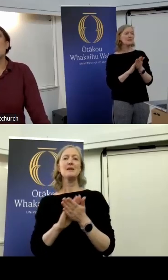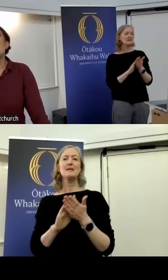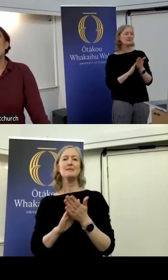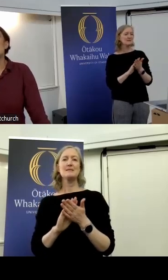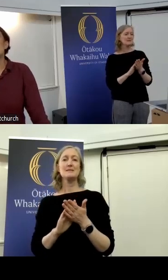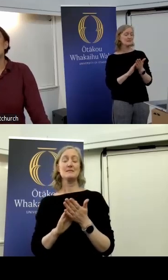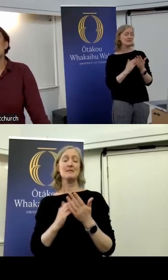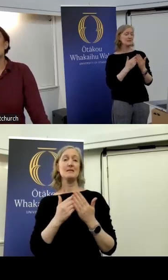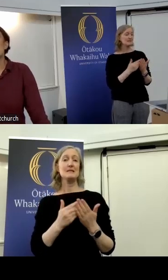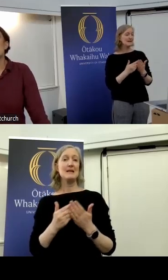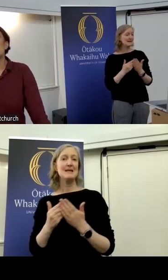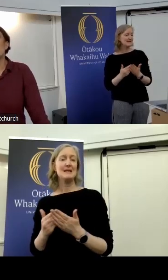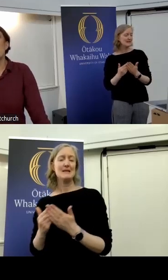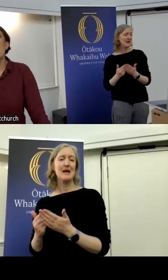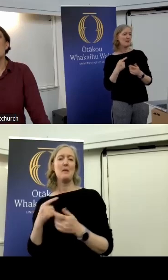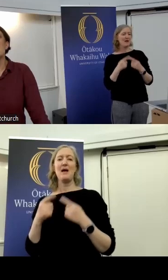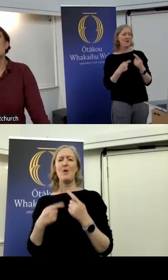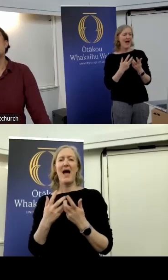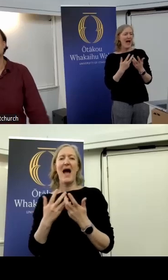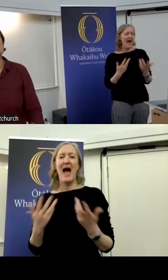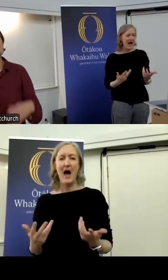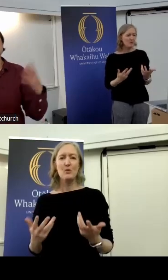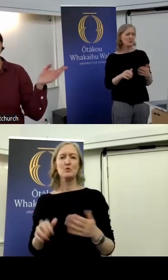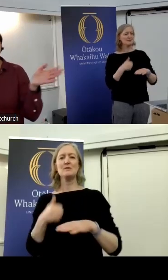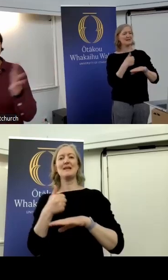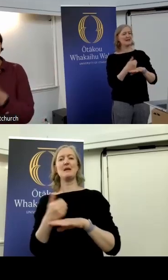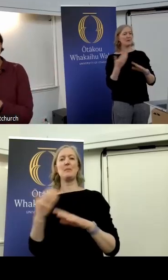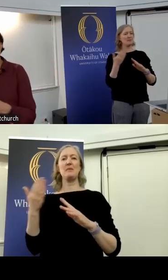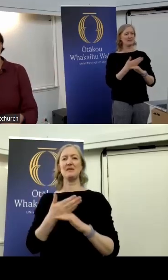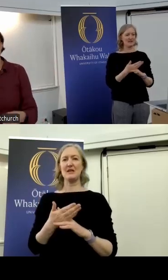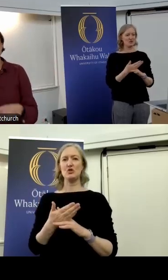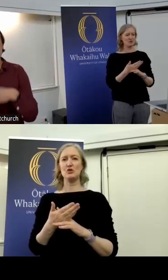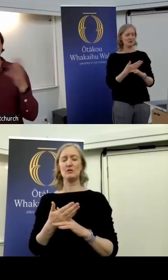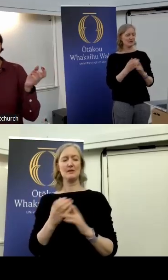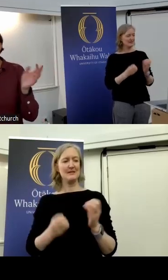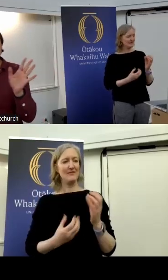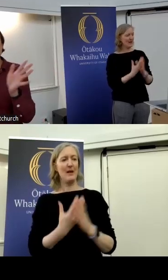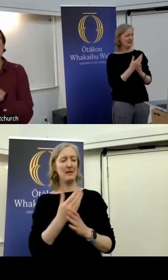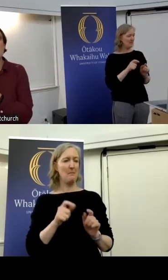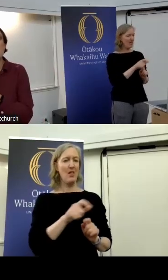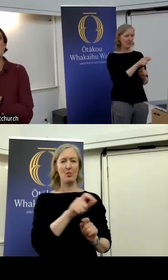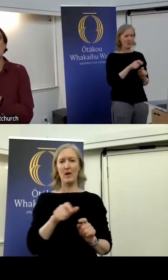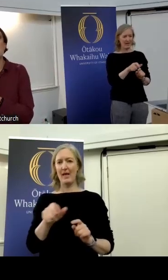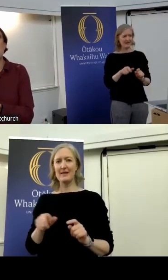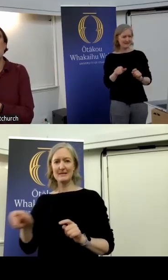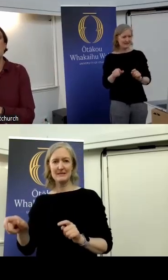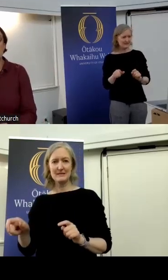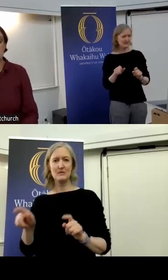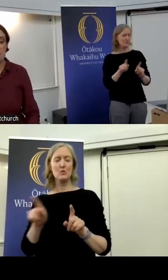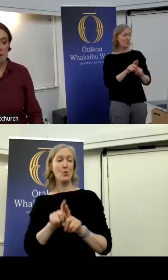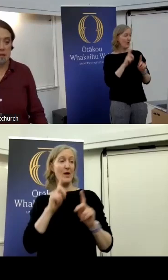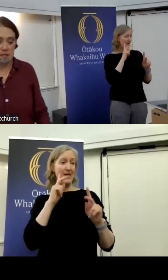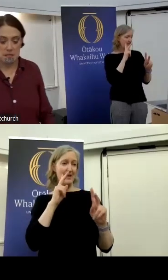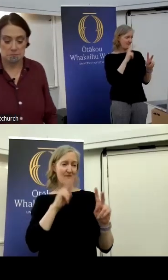ways to implement interventions and the development of implementation pathways and the evaluation of